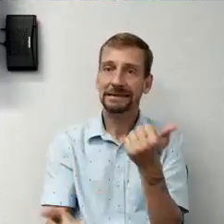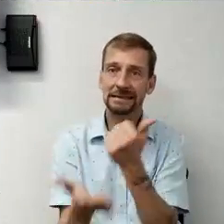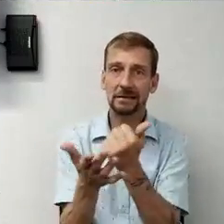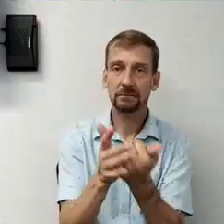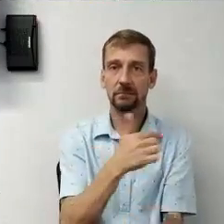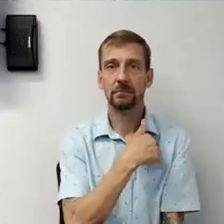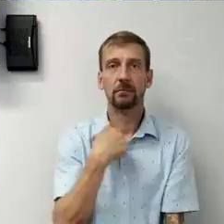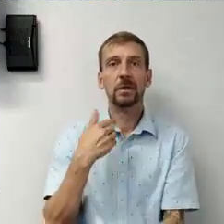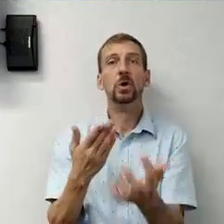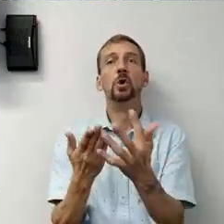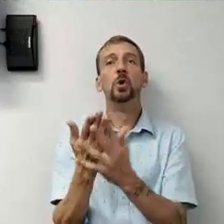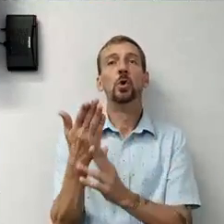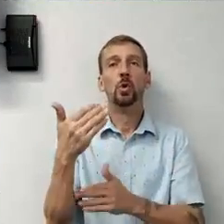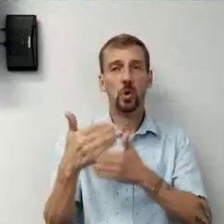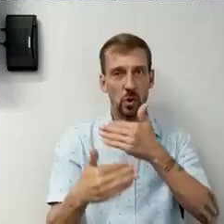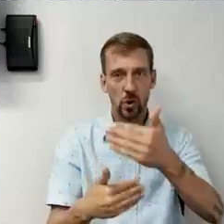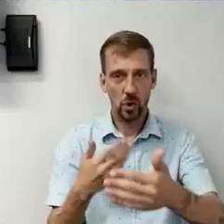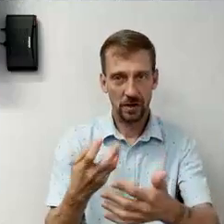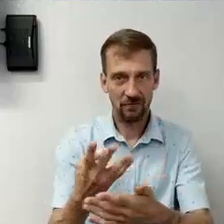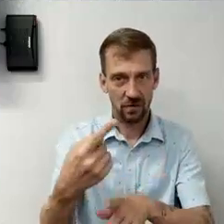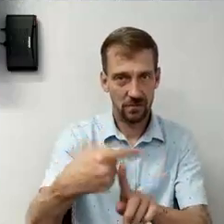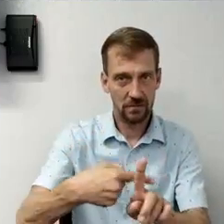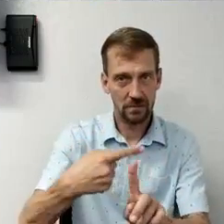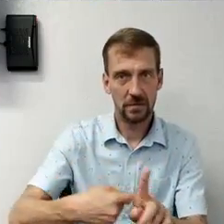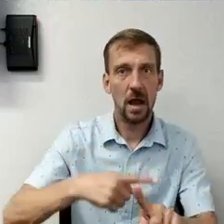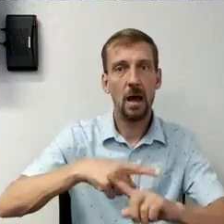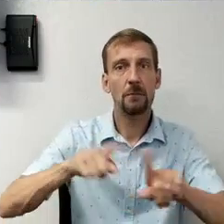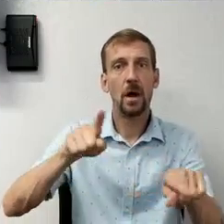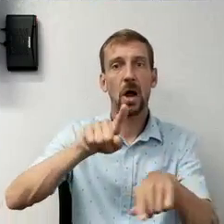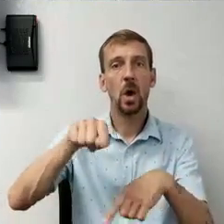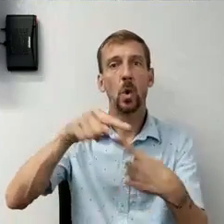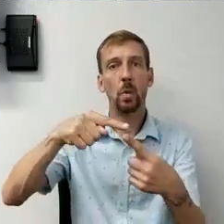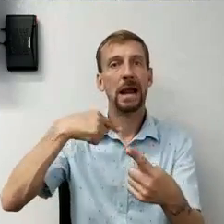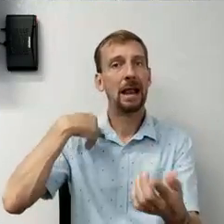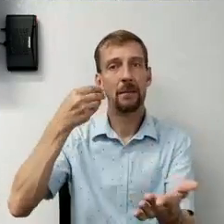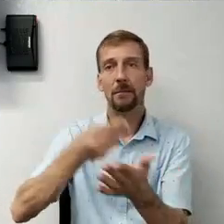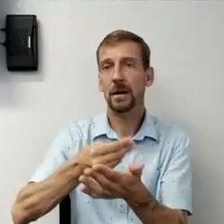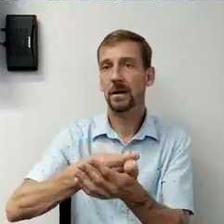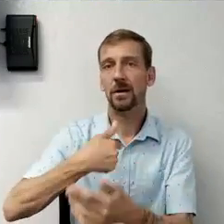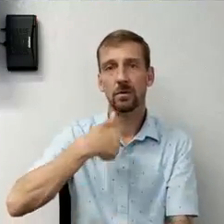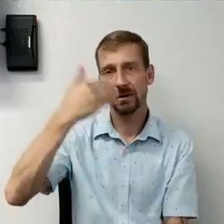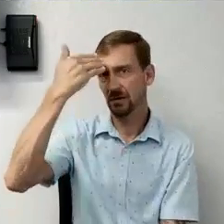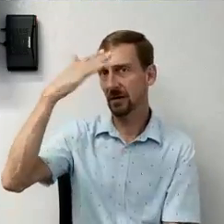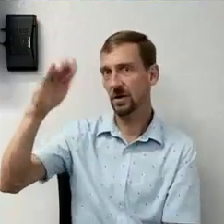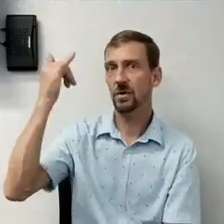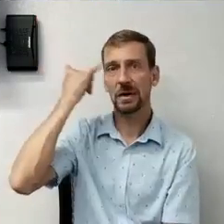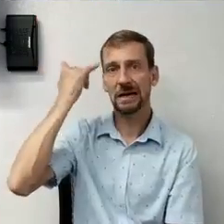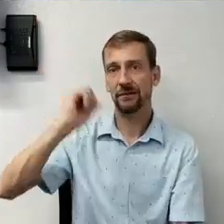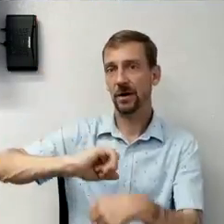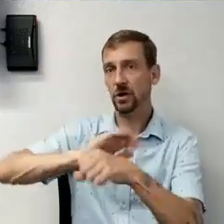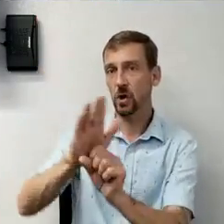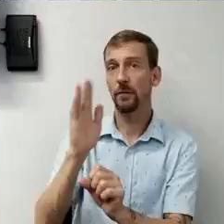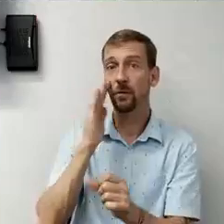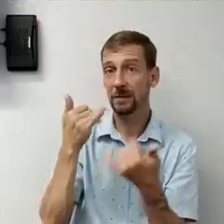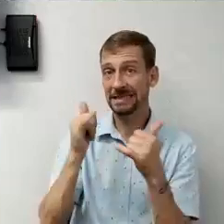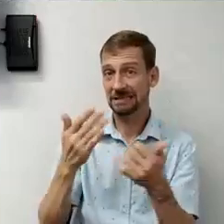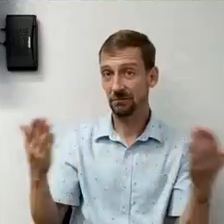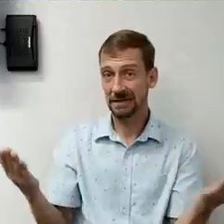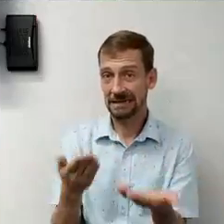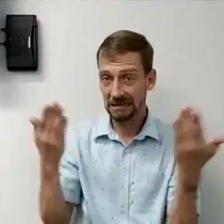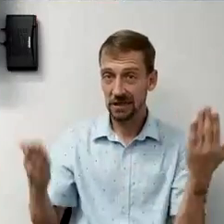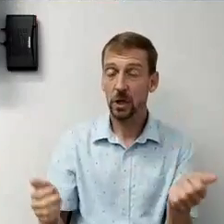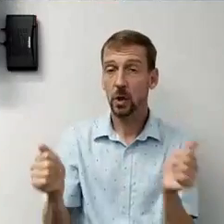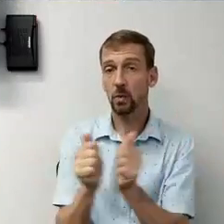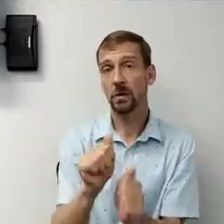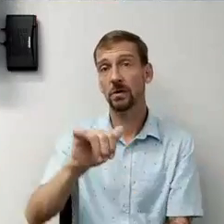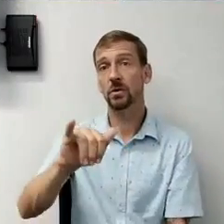through these months. Although when we put this budget together, we had no idea if COVID was still going to be around come July